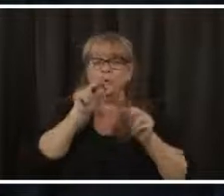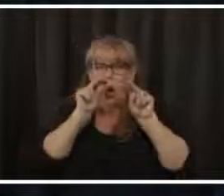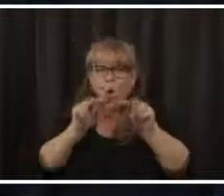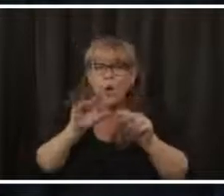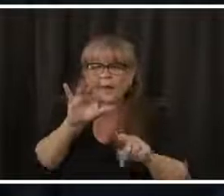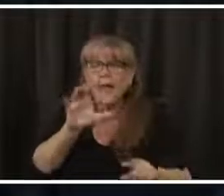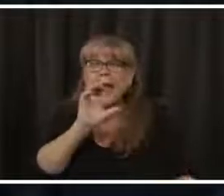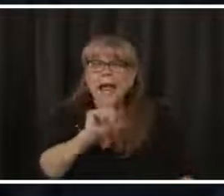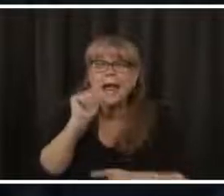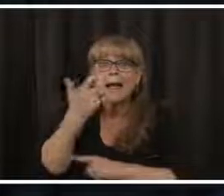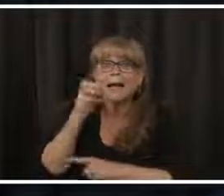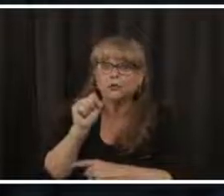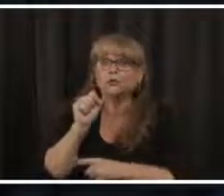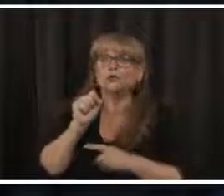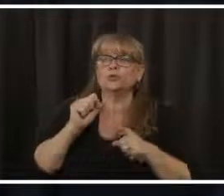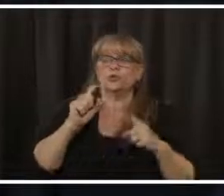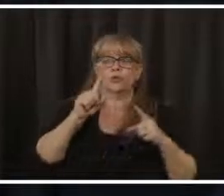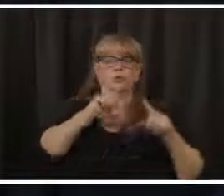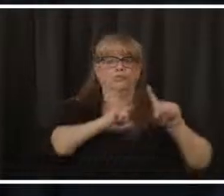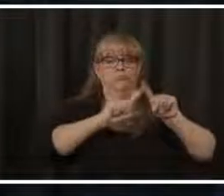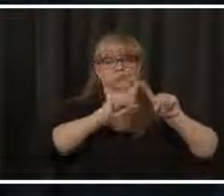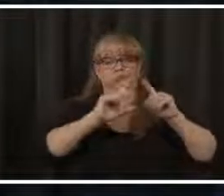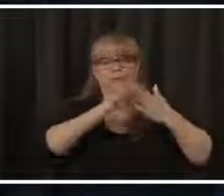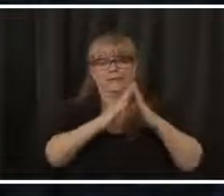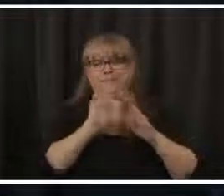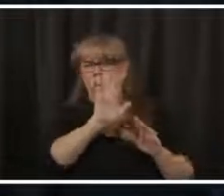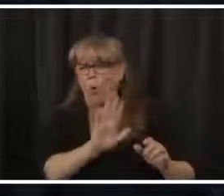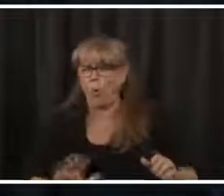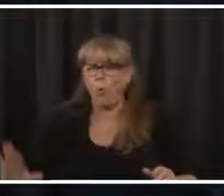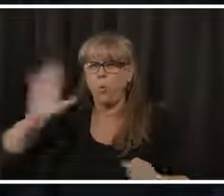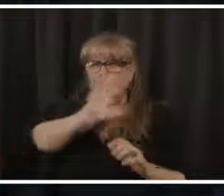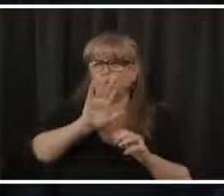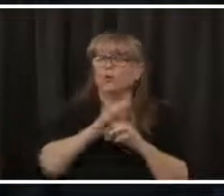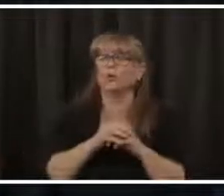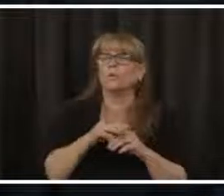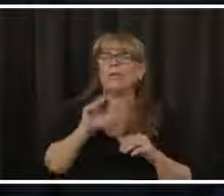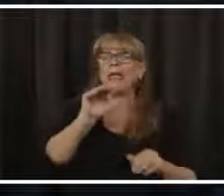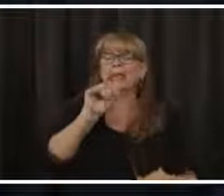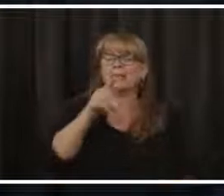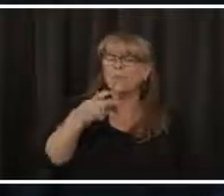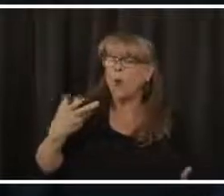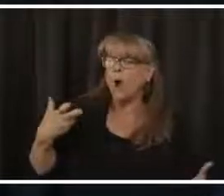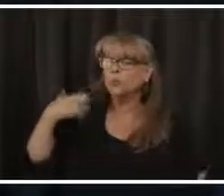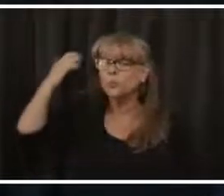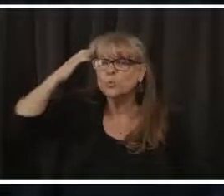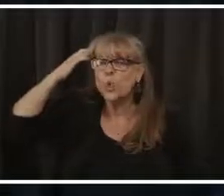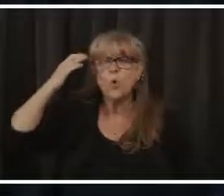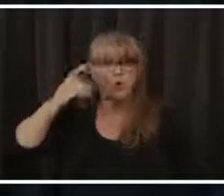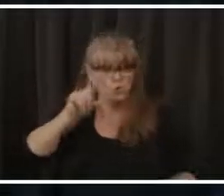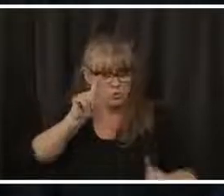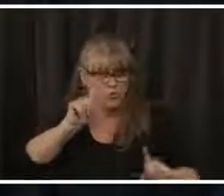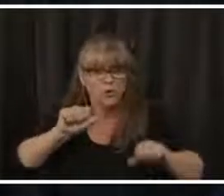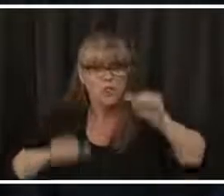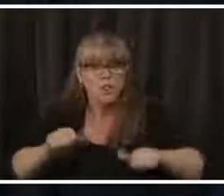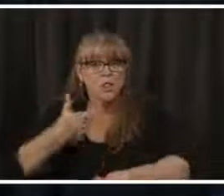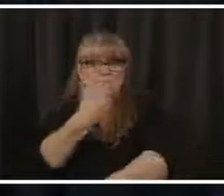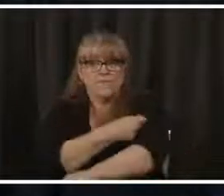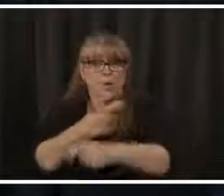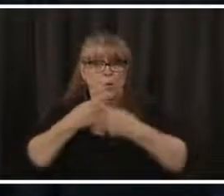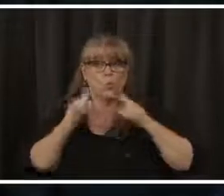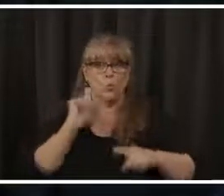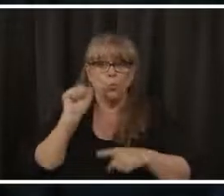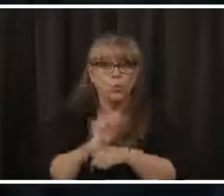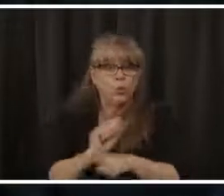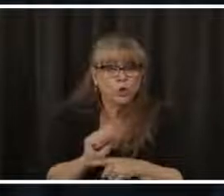out there who's just still, waiting to see how these vaccines work and work in Colorado. They work. That's